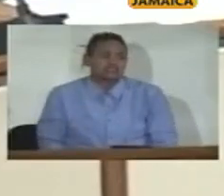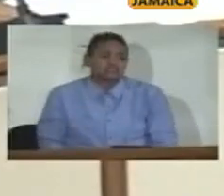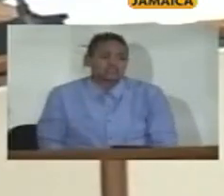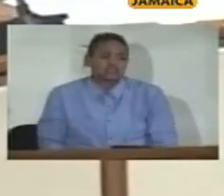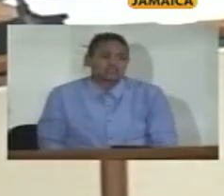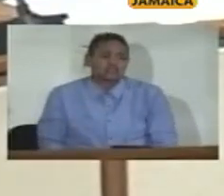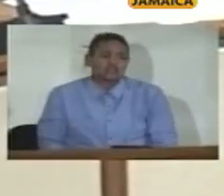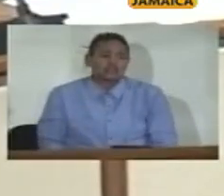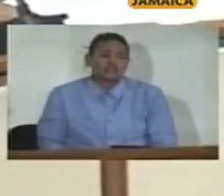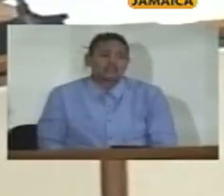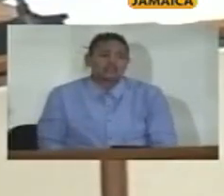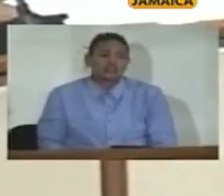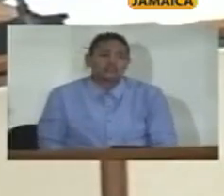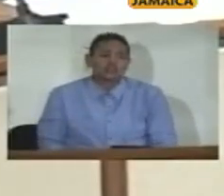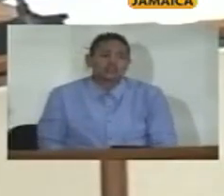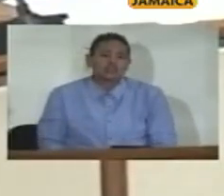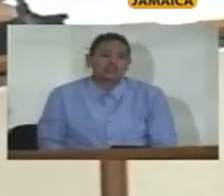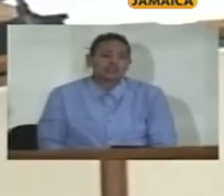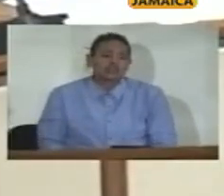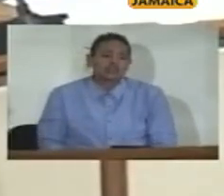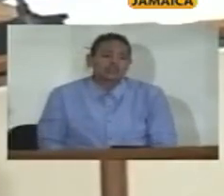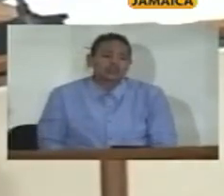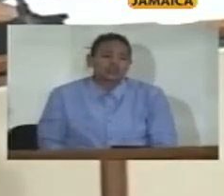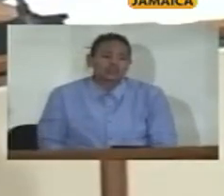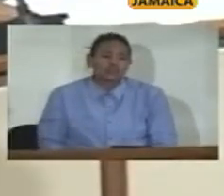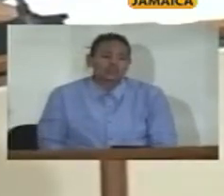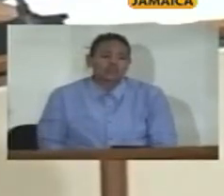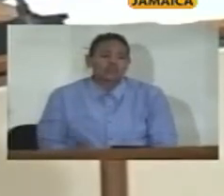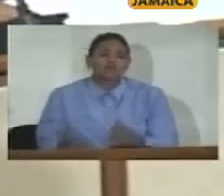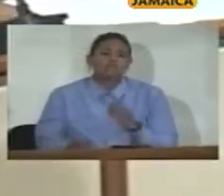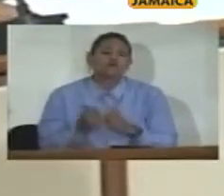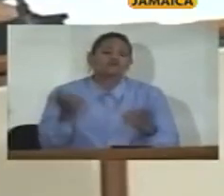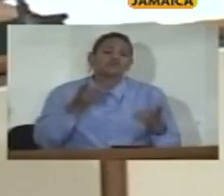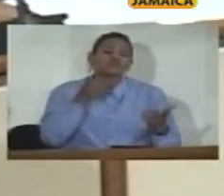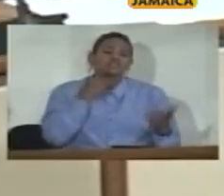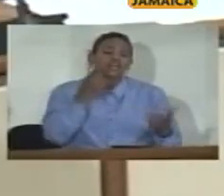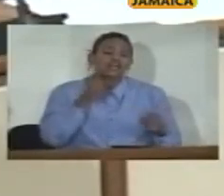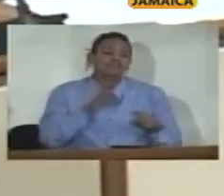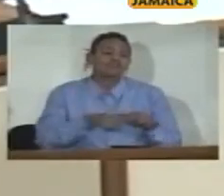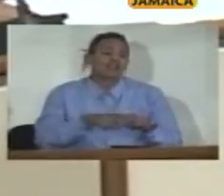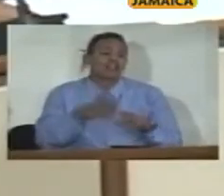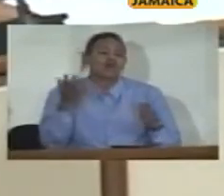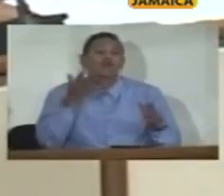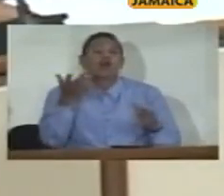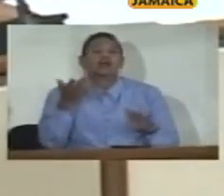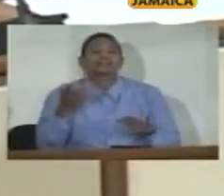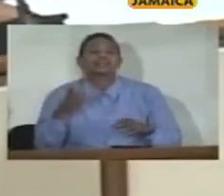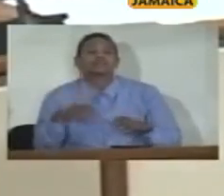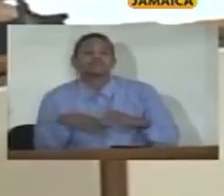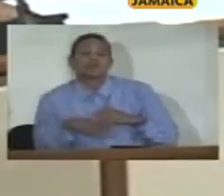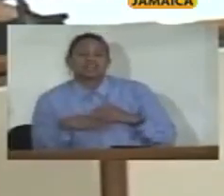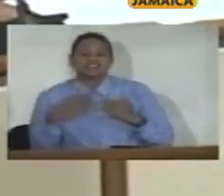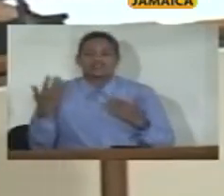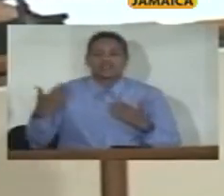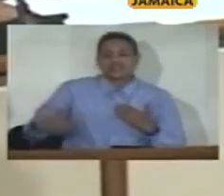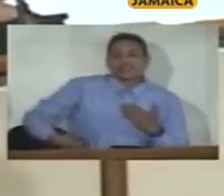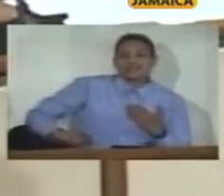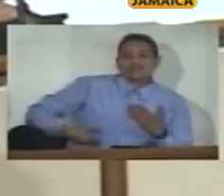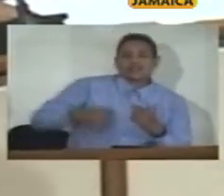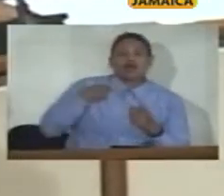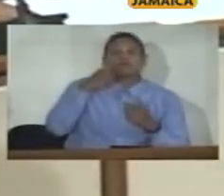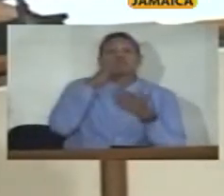presented. Most of what you have dealt, most of what you have relied on is anecdote. I am telling you what is